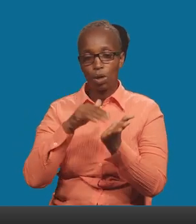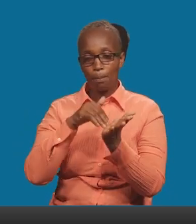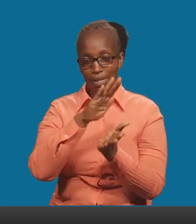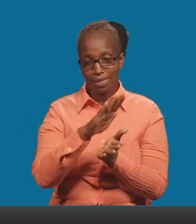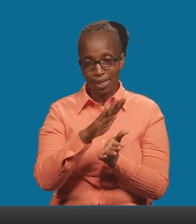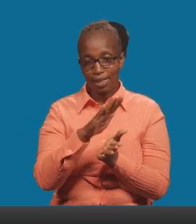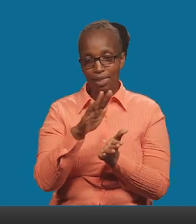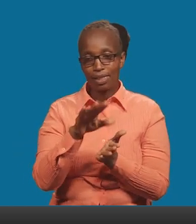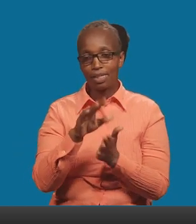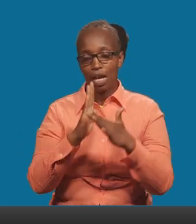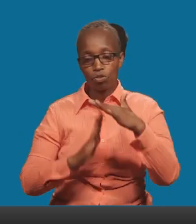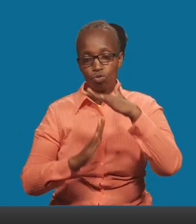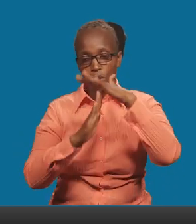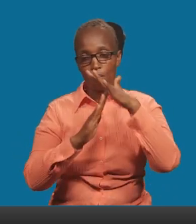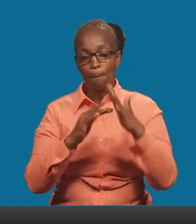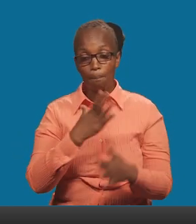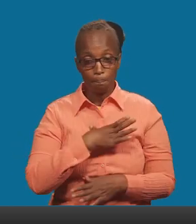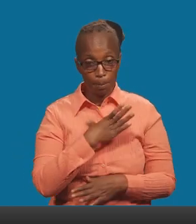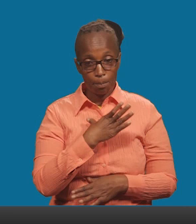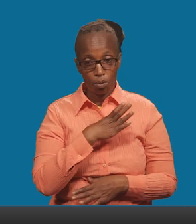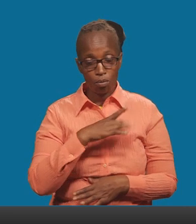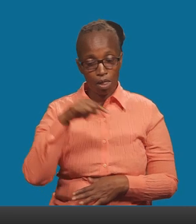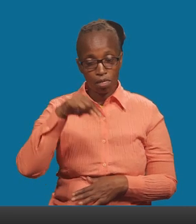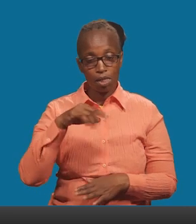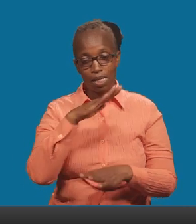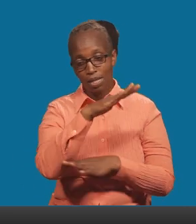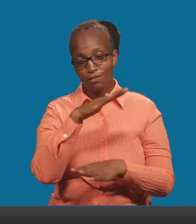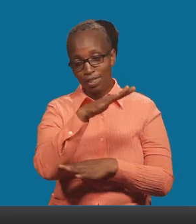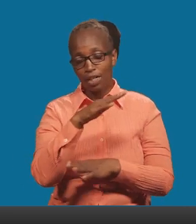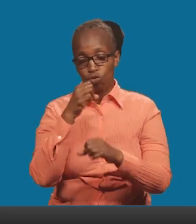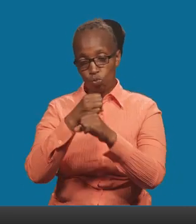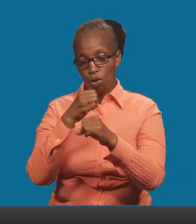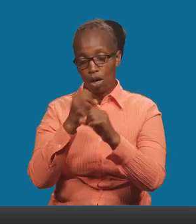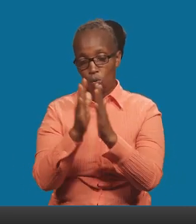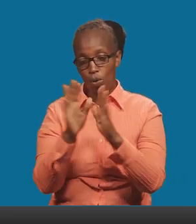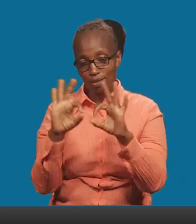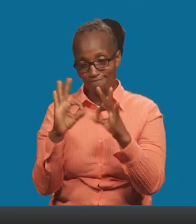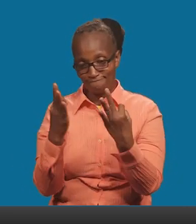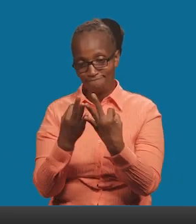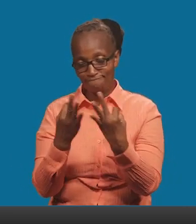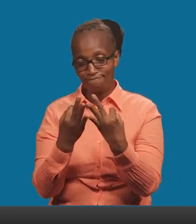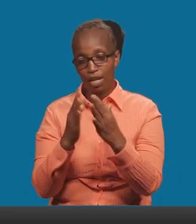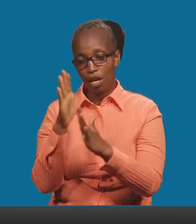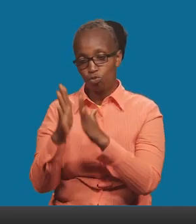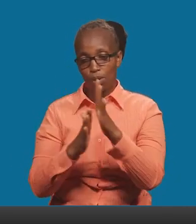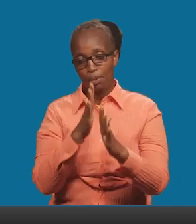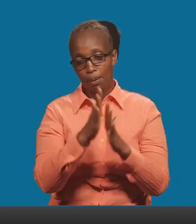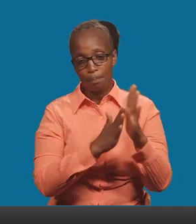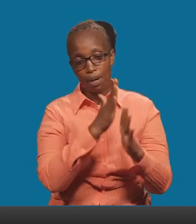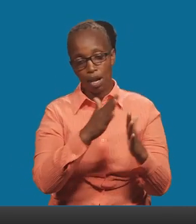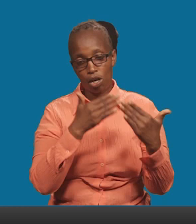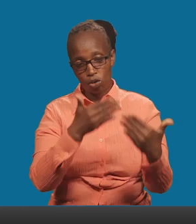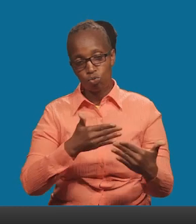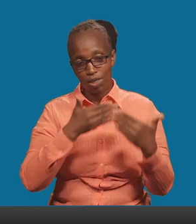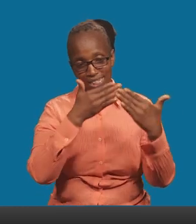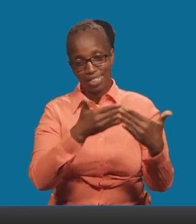morning to work with the family as we prepare to give the late Mukami